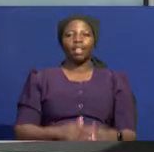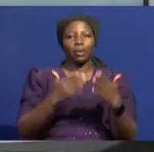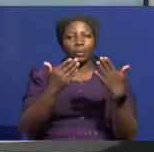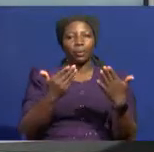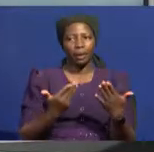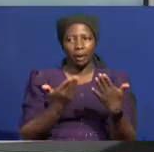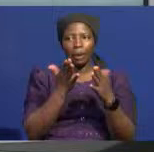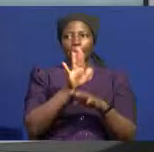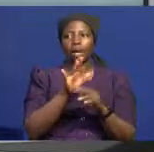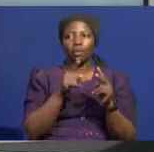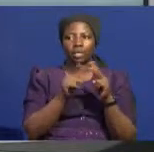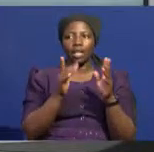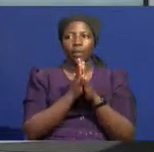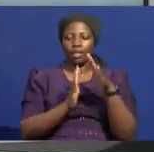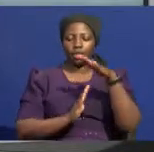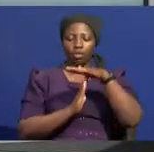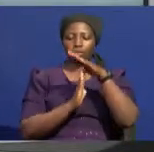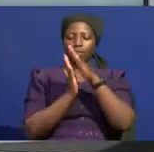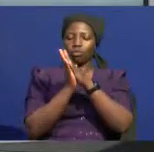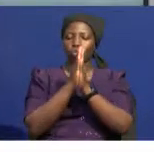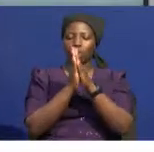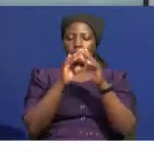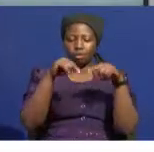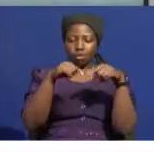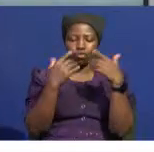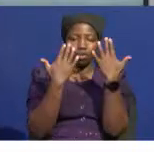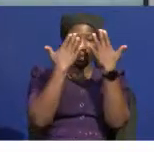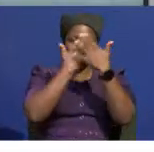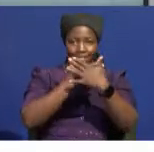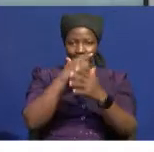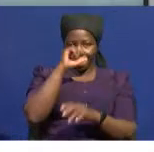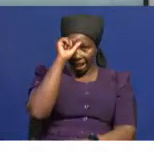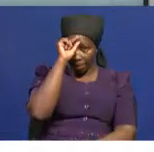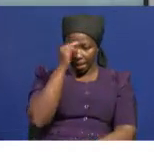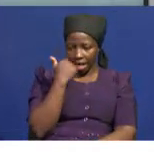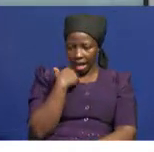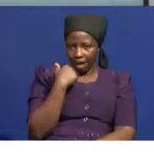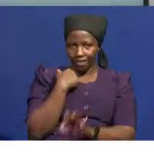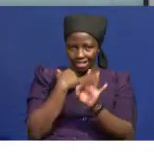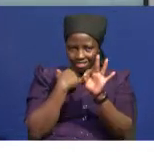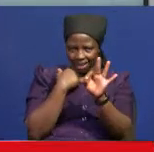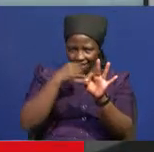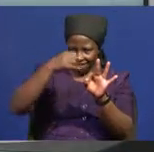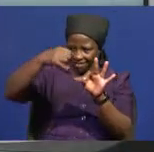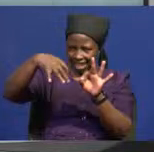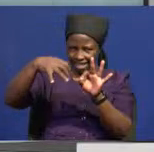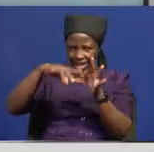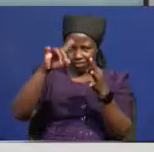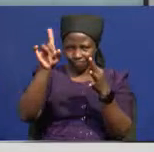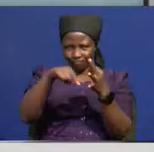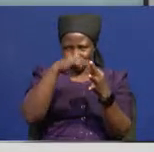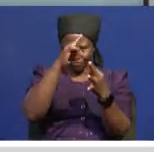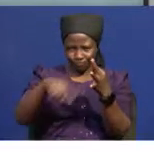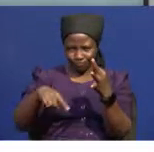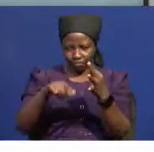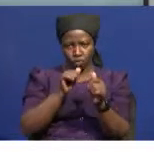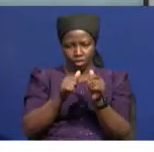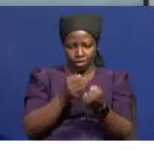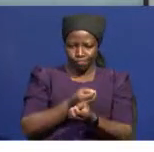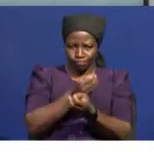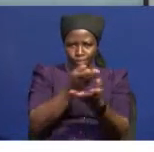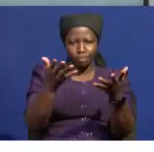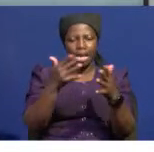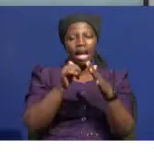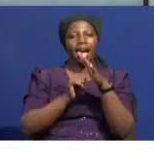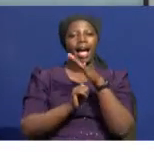Welcome back. Starting off with the top story tonight, the government has blacklisted three brands of fertilizer distributed under the